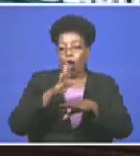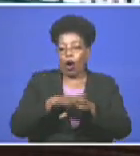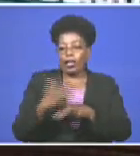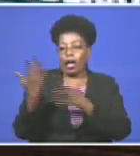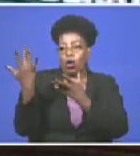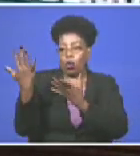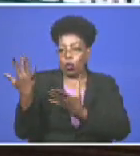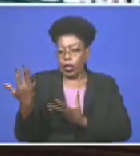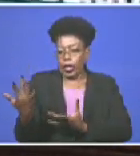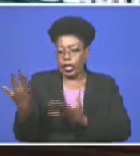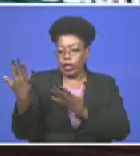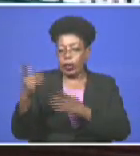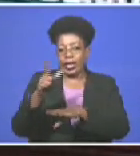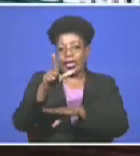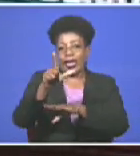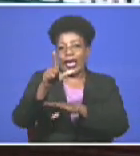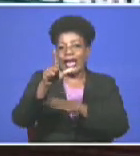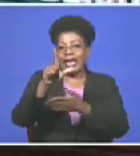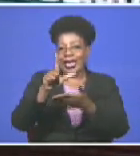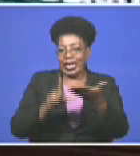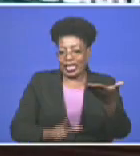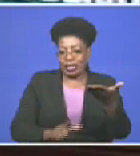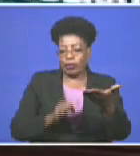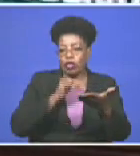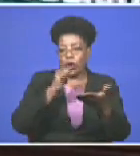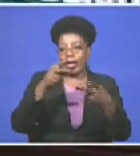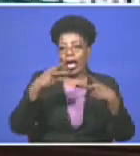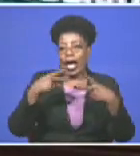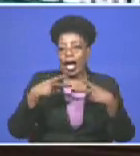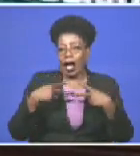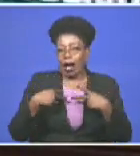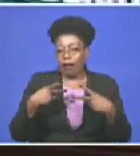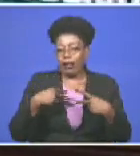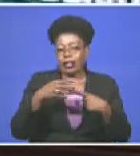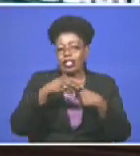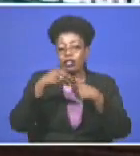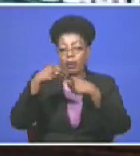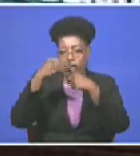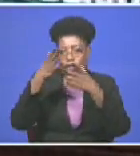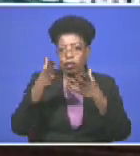Mr. Speaker, because we simply do not have the specialties in these areas.